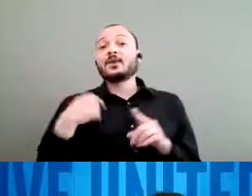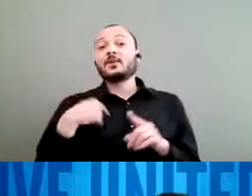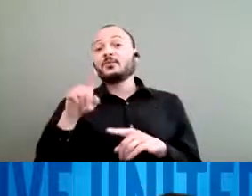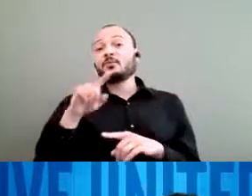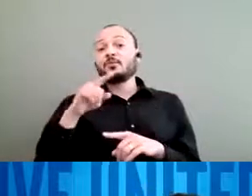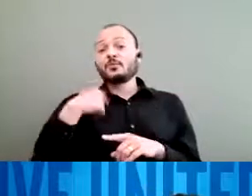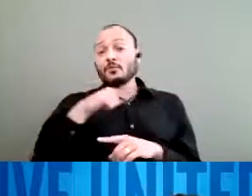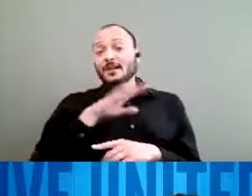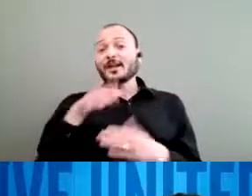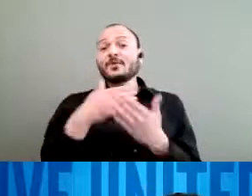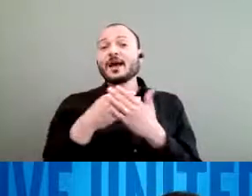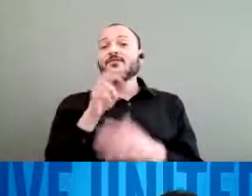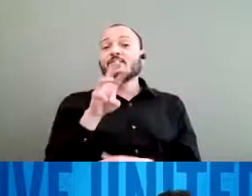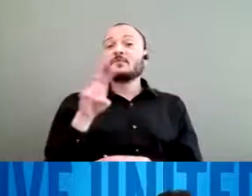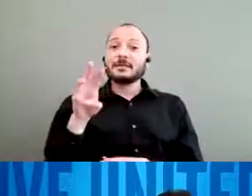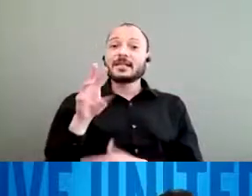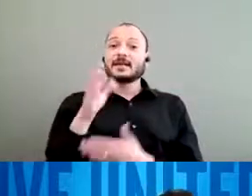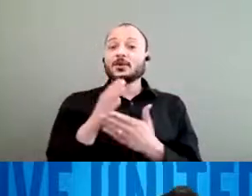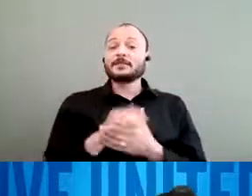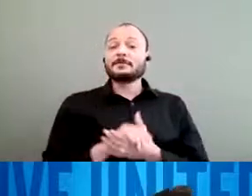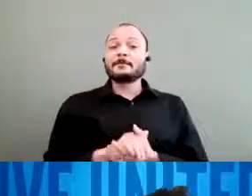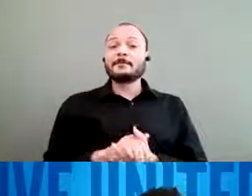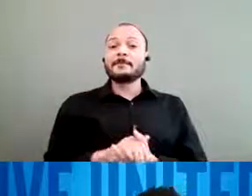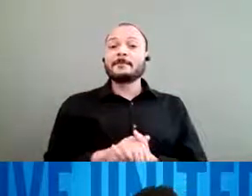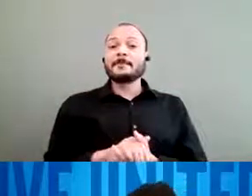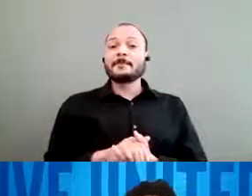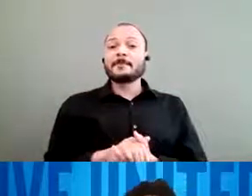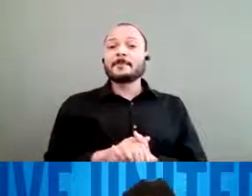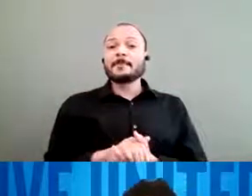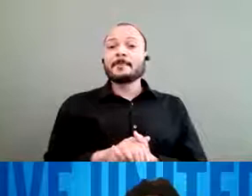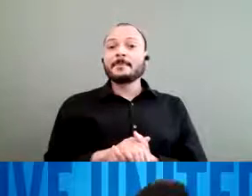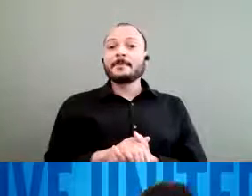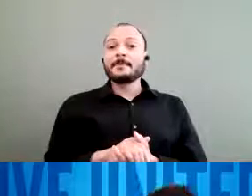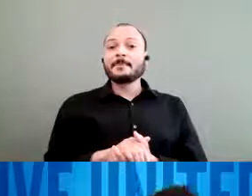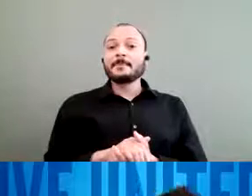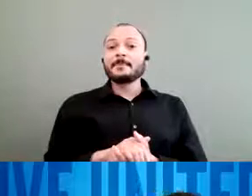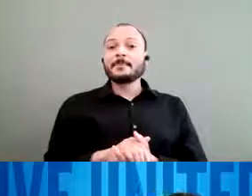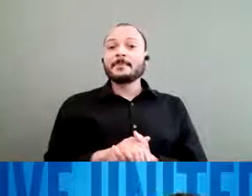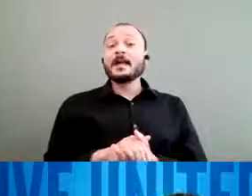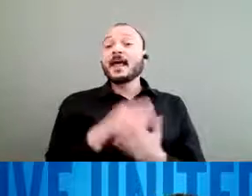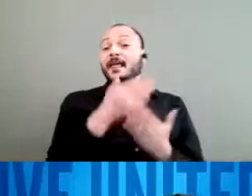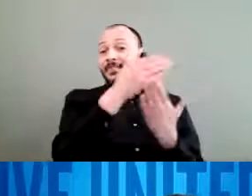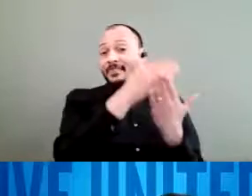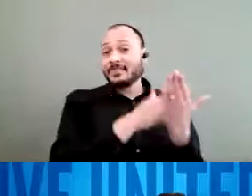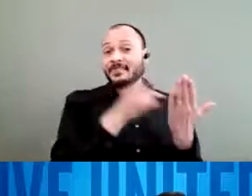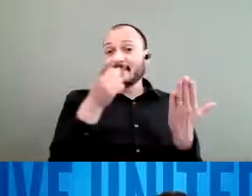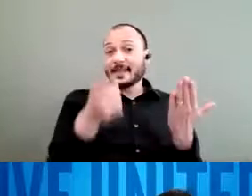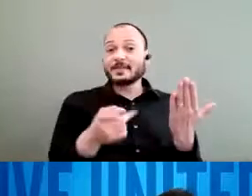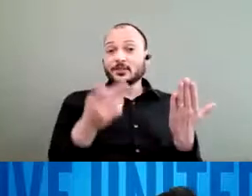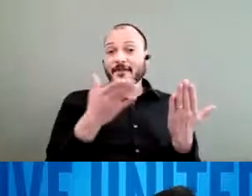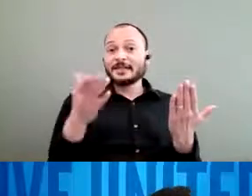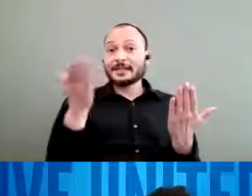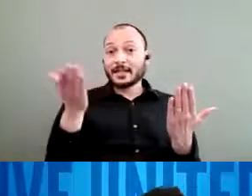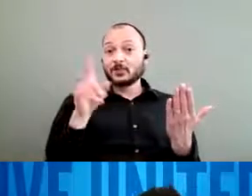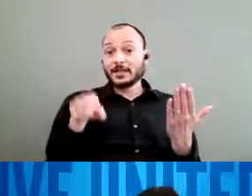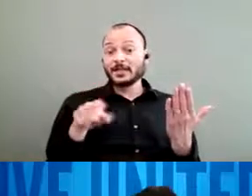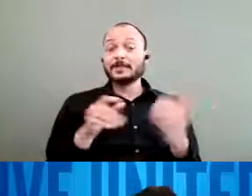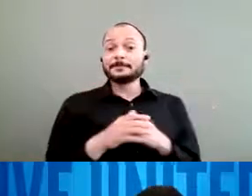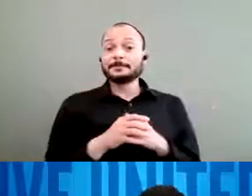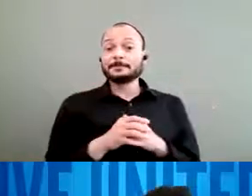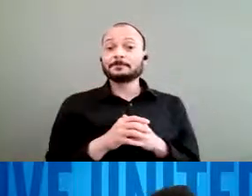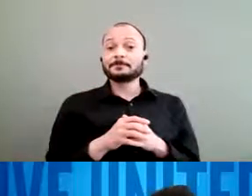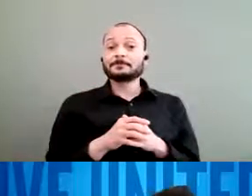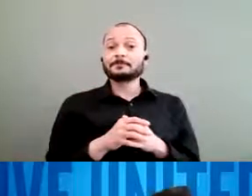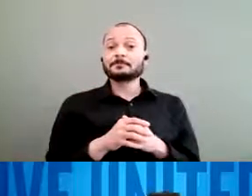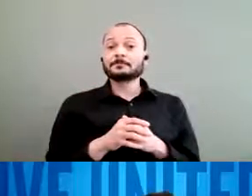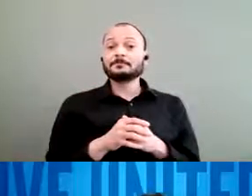I'll be getting to. As you can see here, these are the things that you need to file your tax return. And then on the next slide, you're going to see the